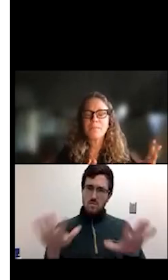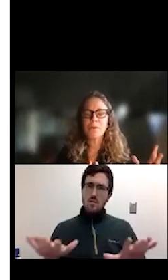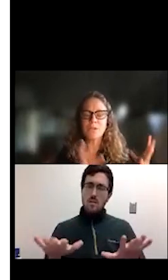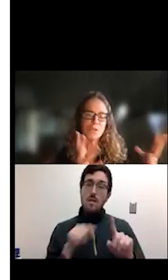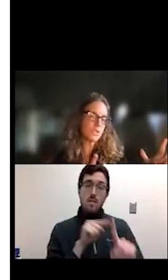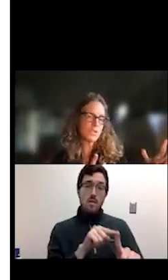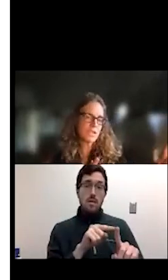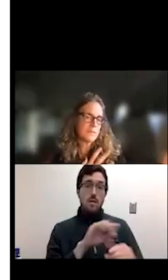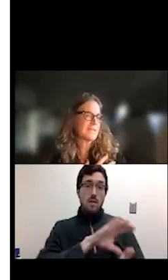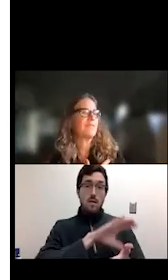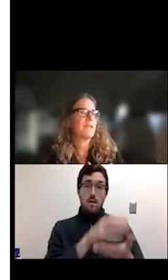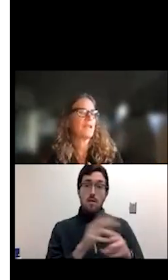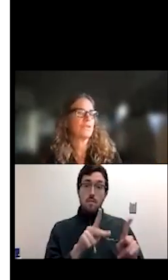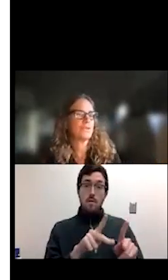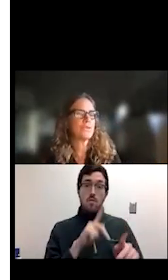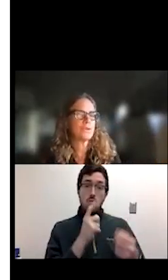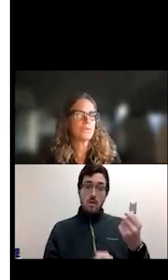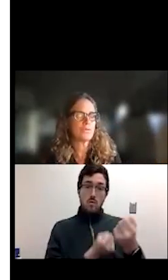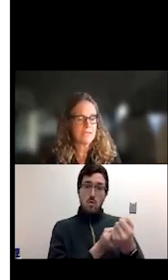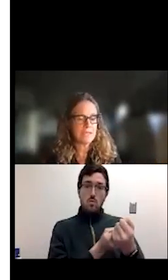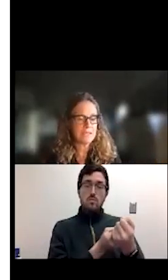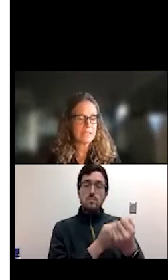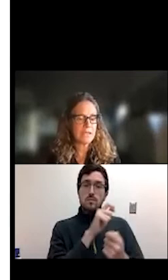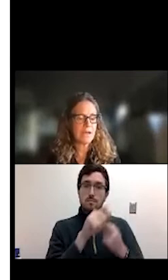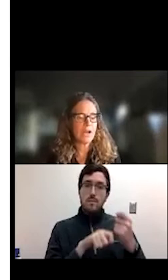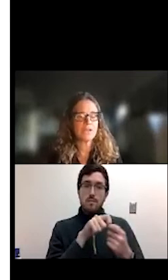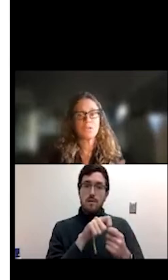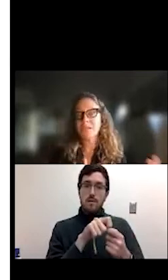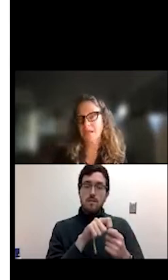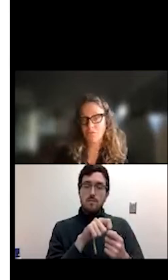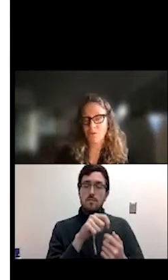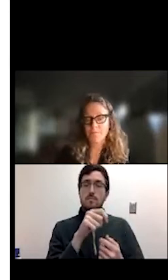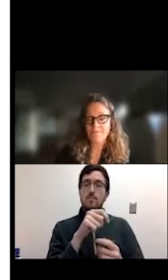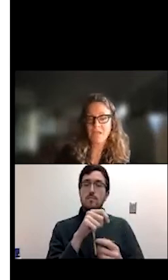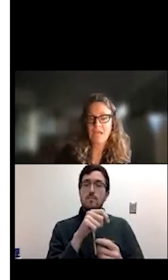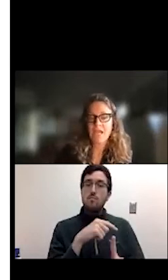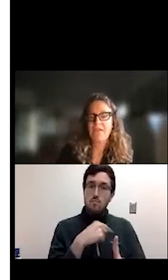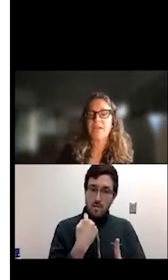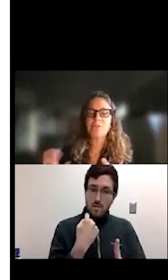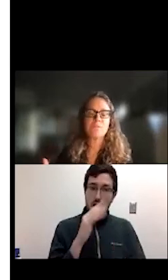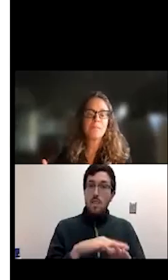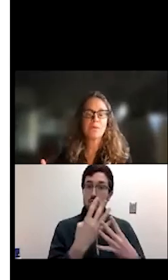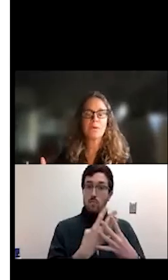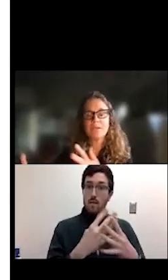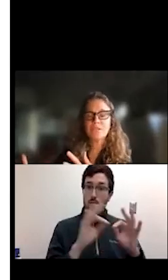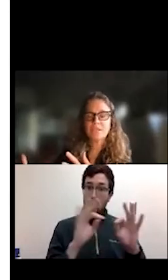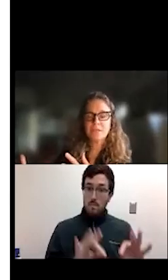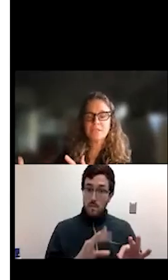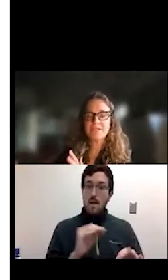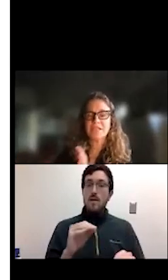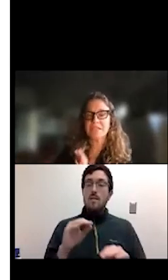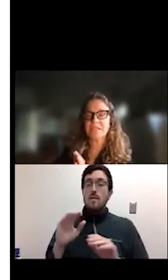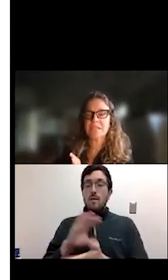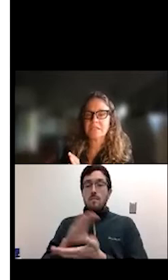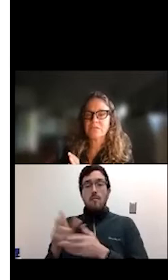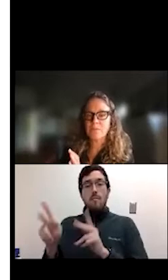number of people who endorse a specific social risk on a screening form and the numbers of people who are interested